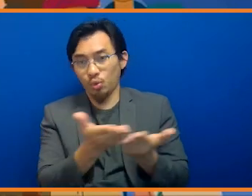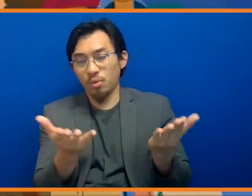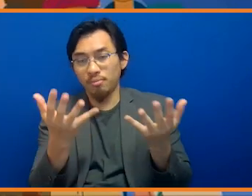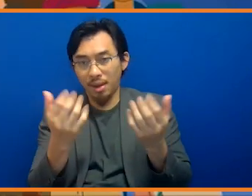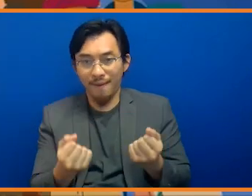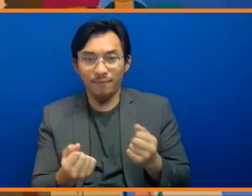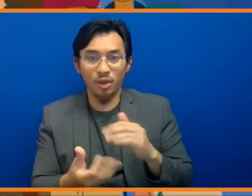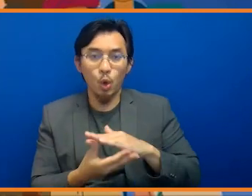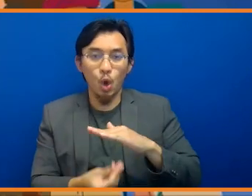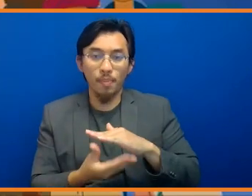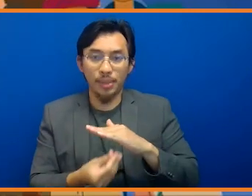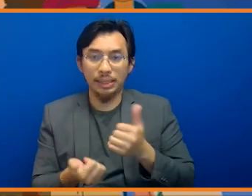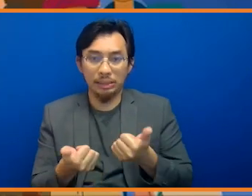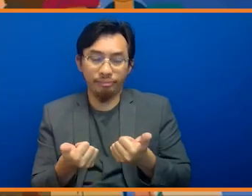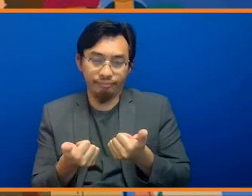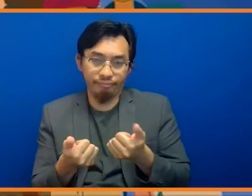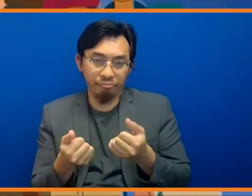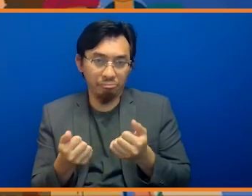copies.